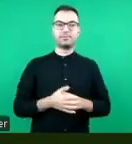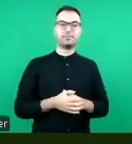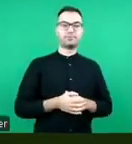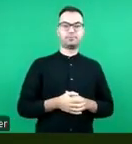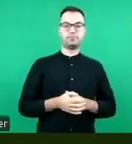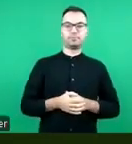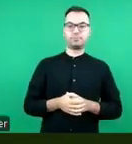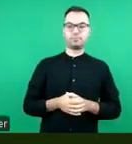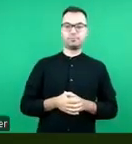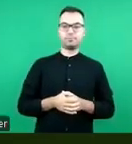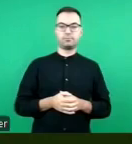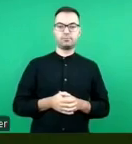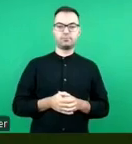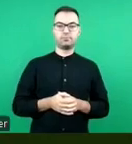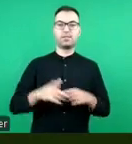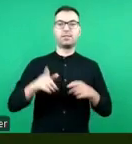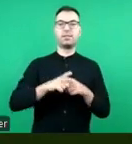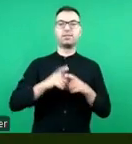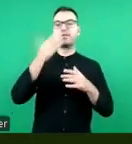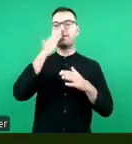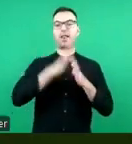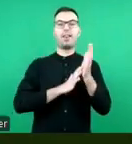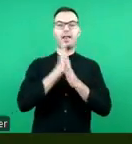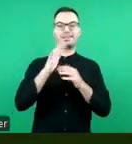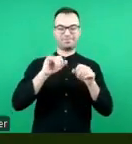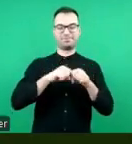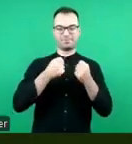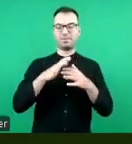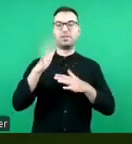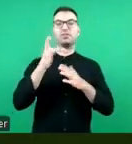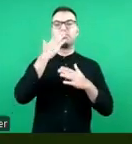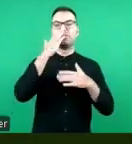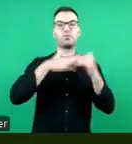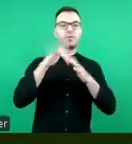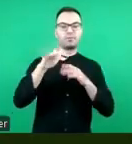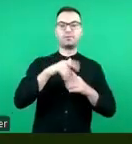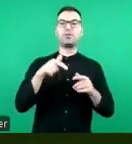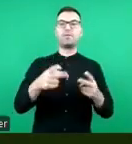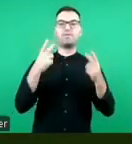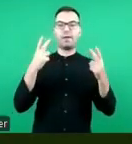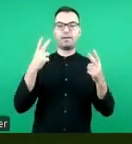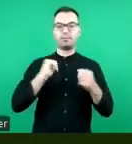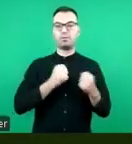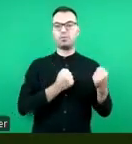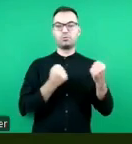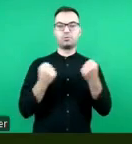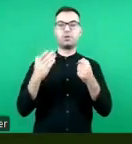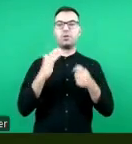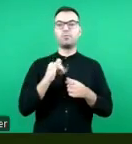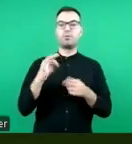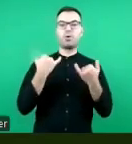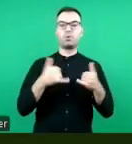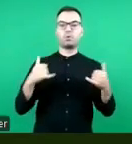to structures in disturbed forests, because I think they are key to preserve biodiversity